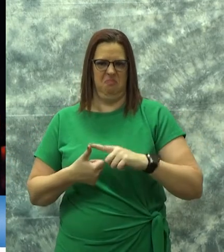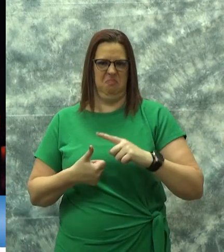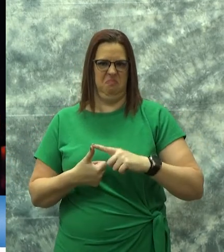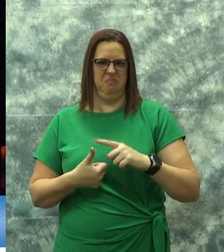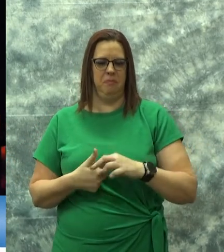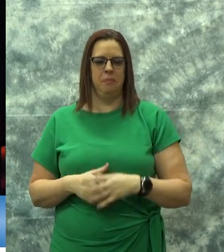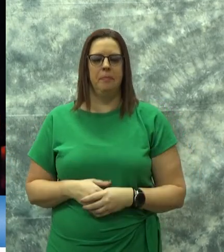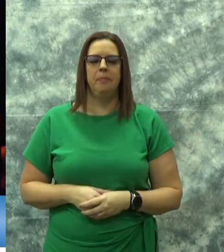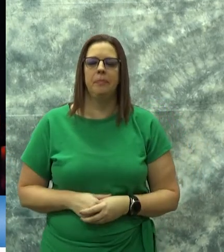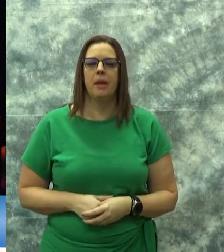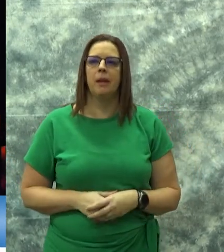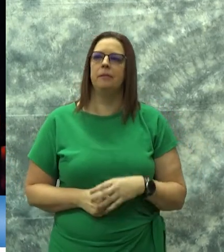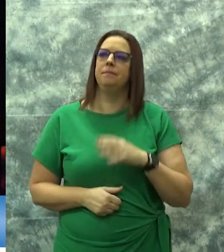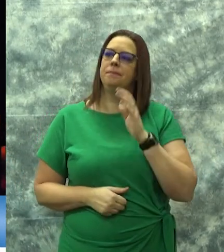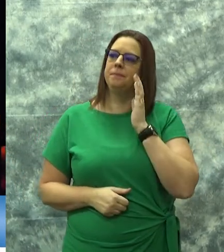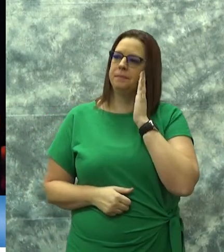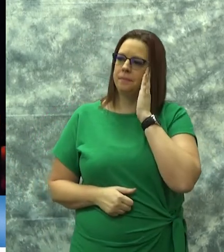world.